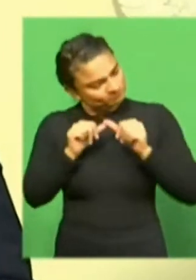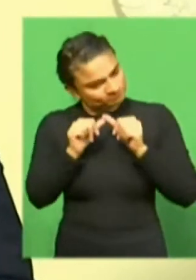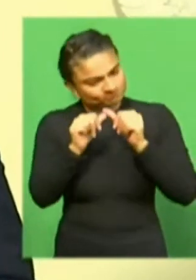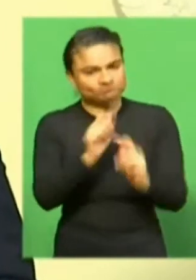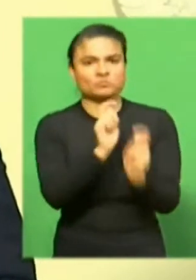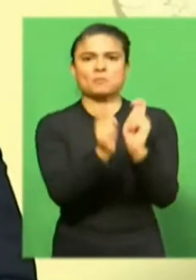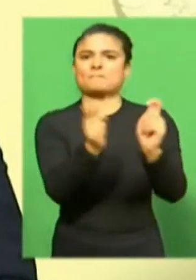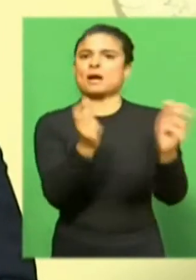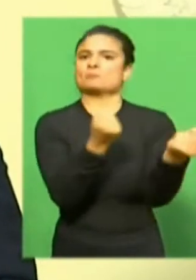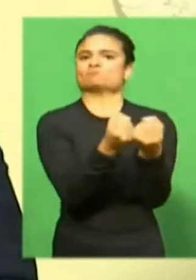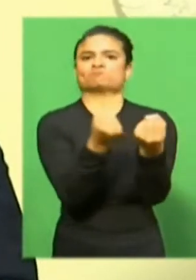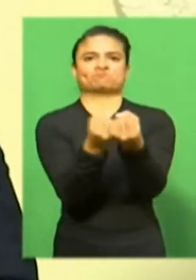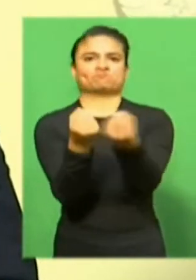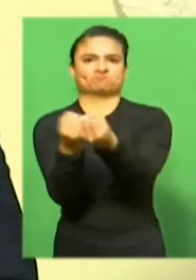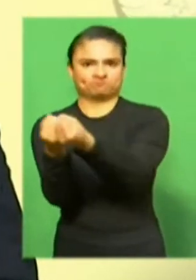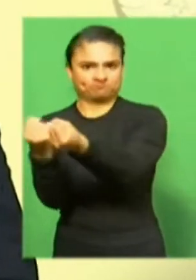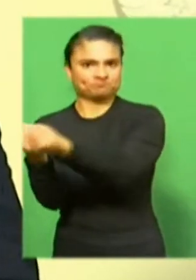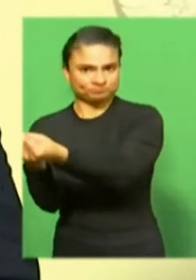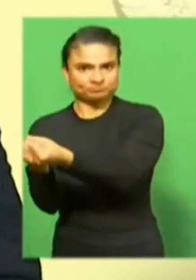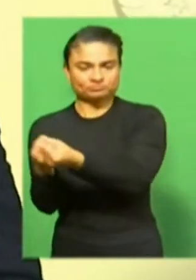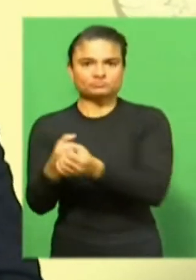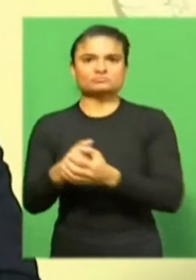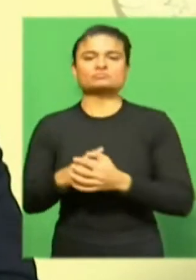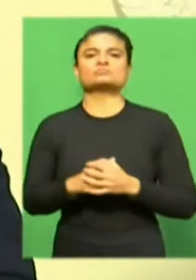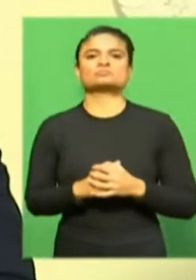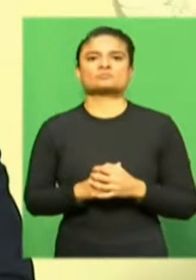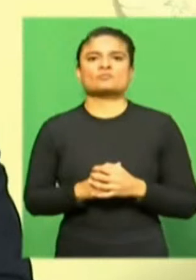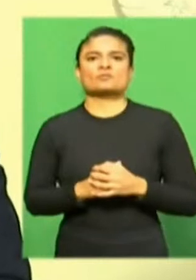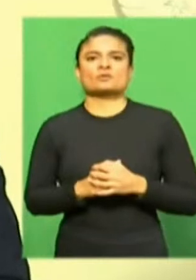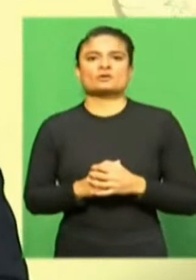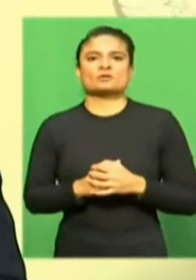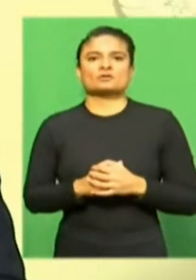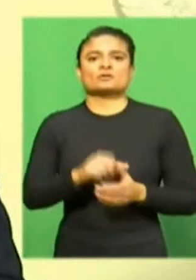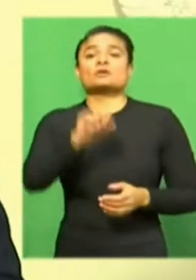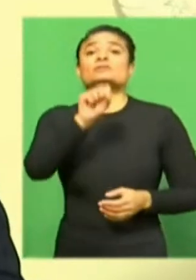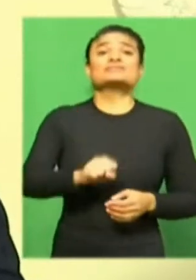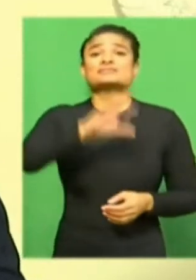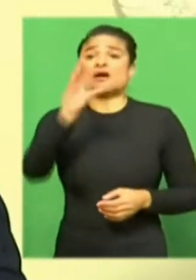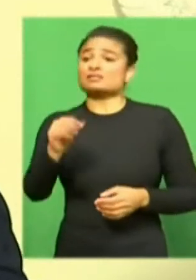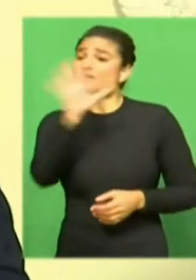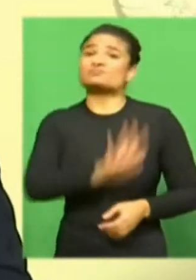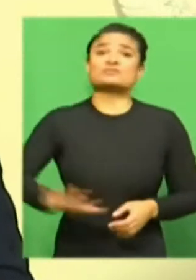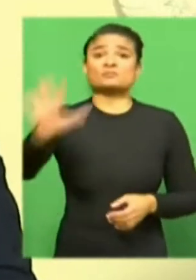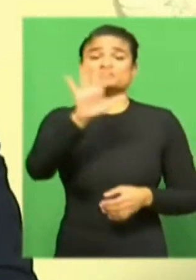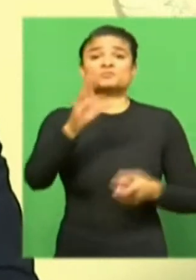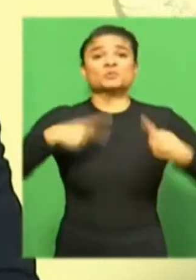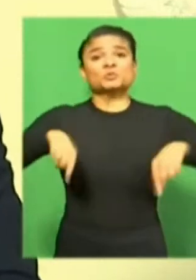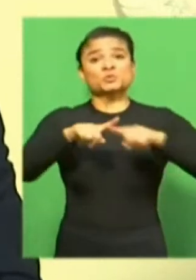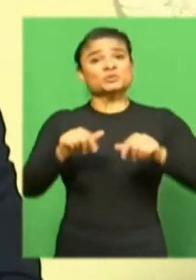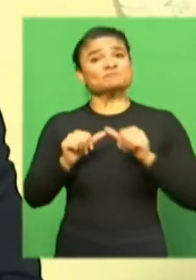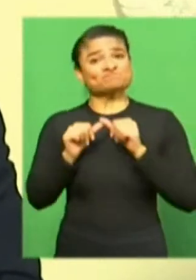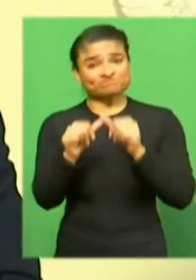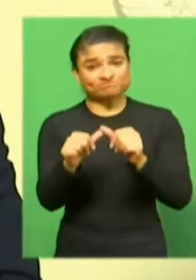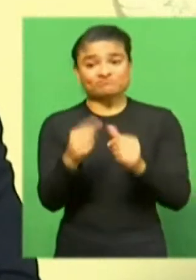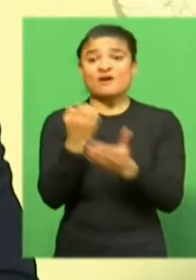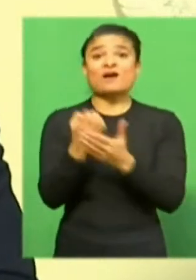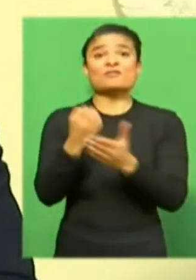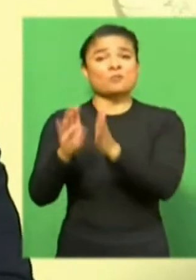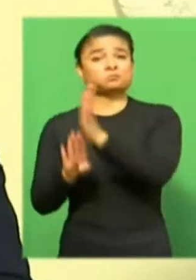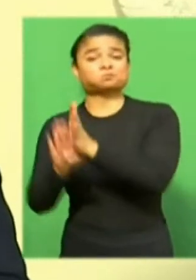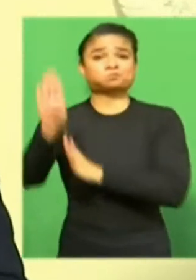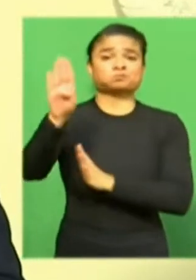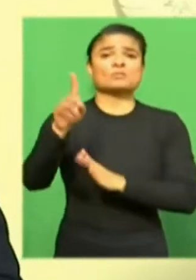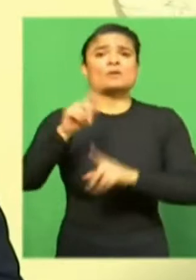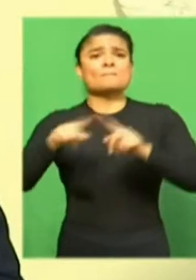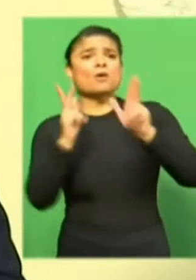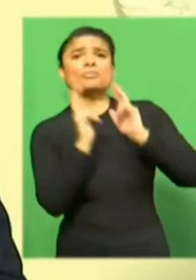its citizens remain marginalized, hungry, and excluded. The impact of recent events